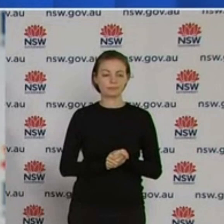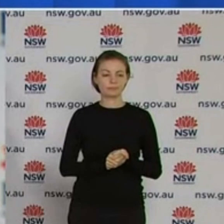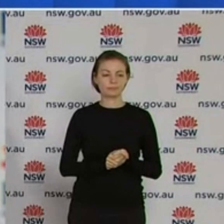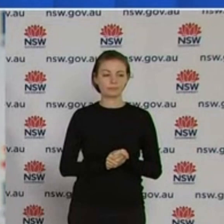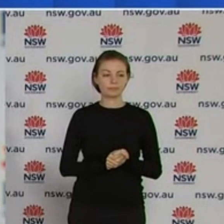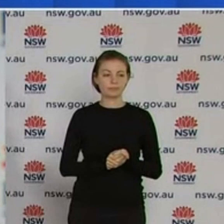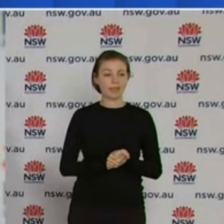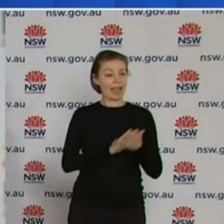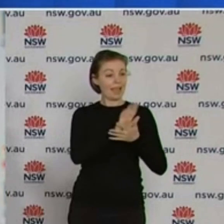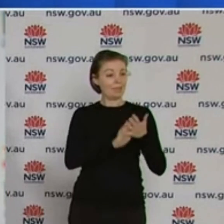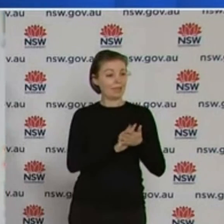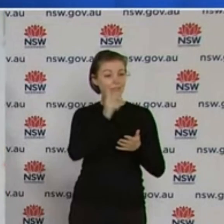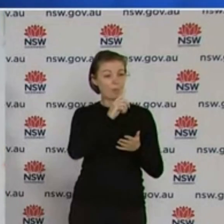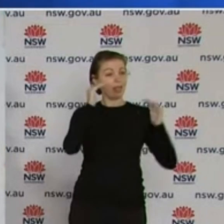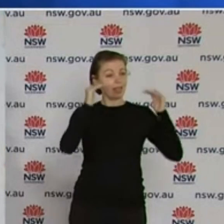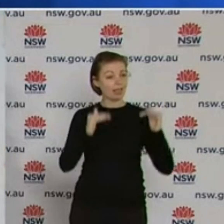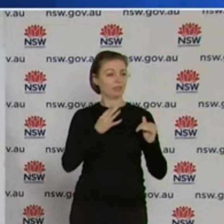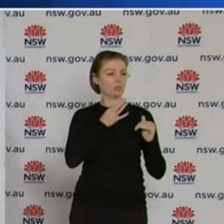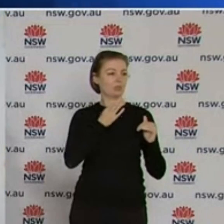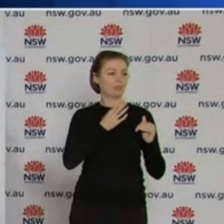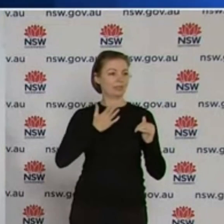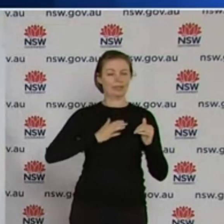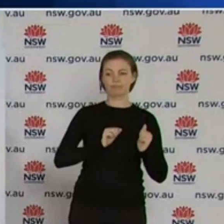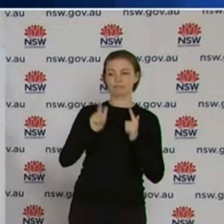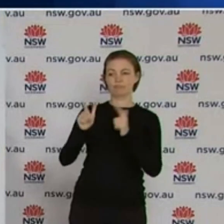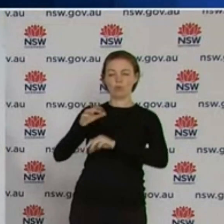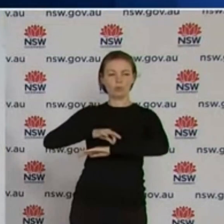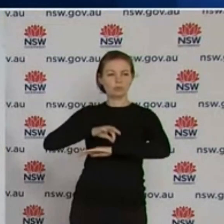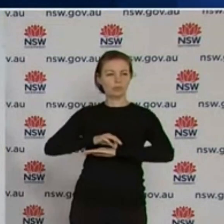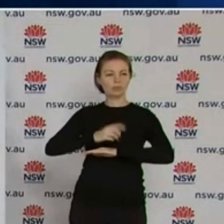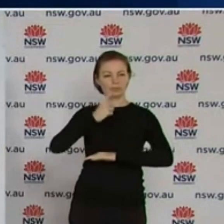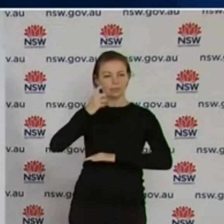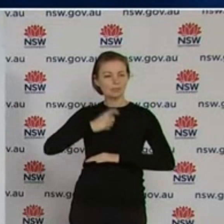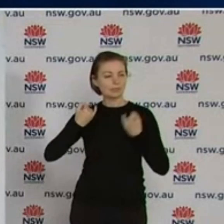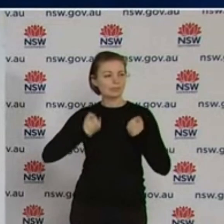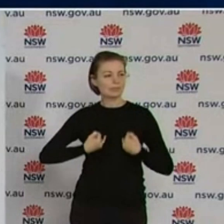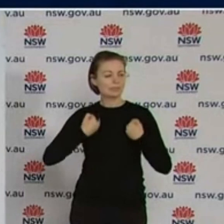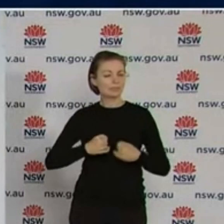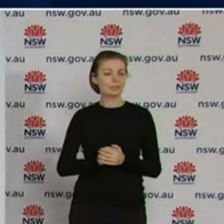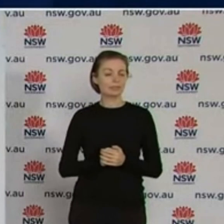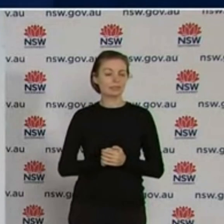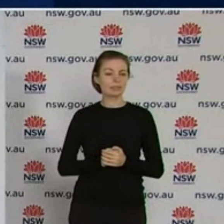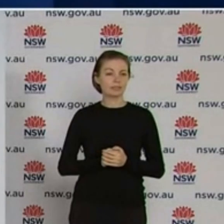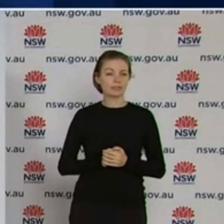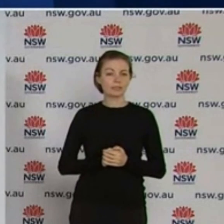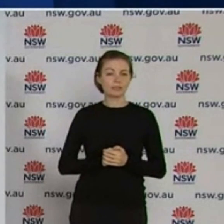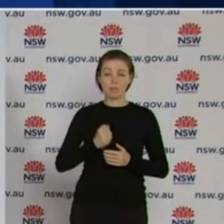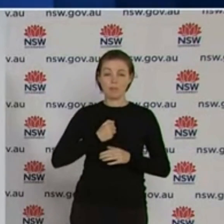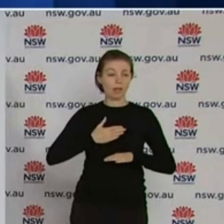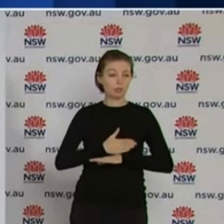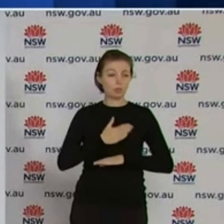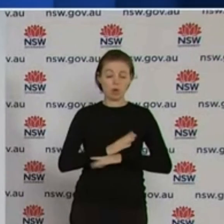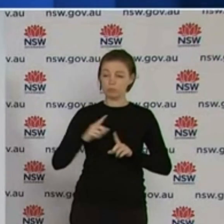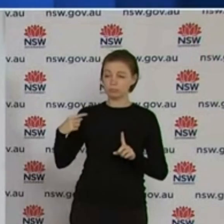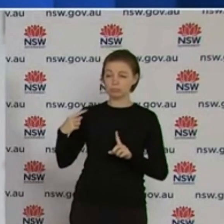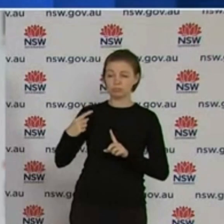someone requiring intensive care. So of course it's been difficult, and of course I wish we didn't have to do any of it. Some of my hardest days in the job are days